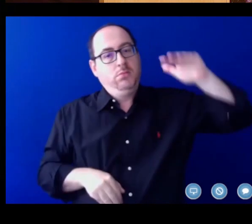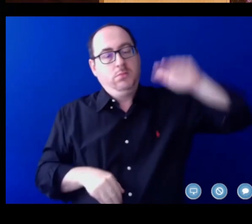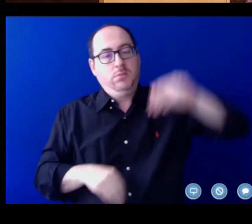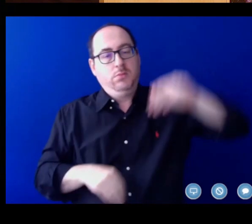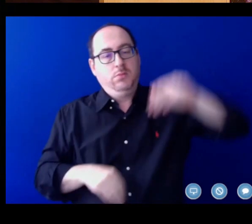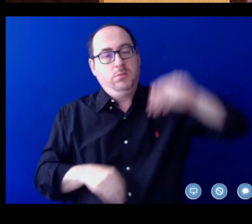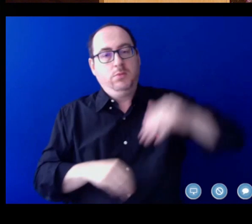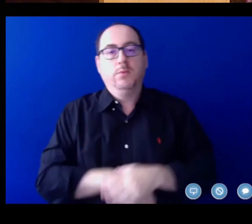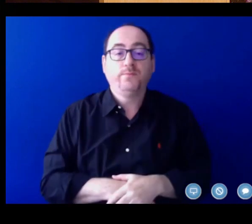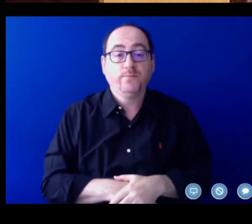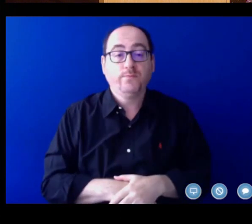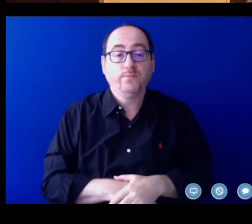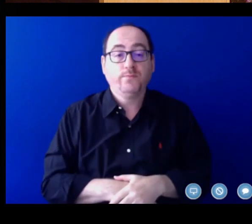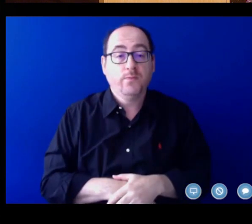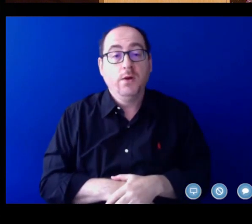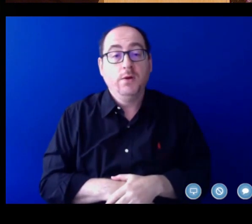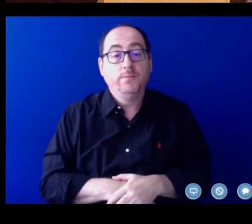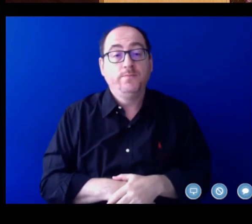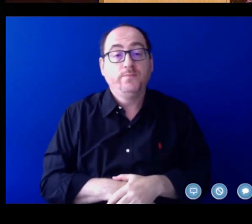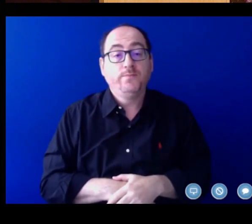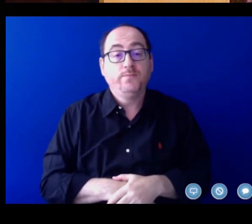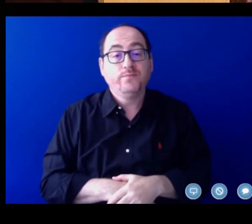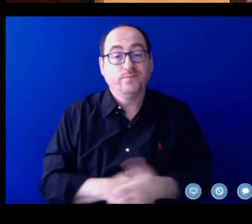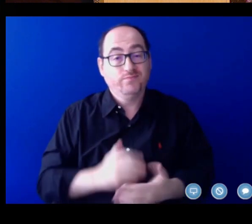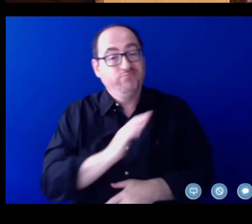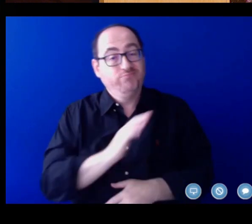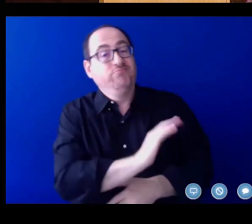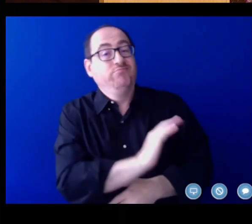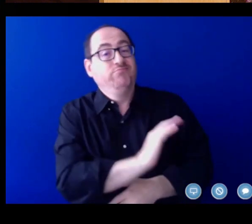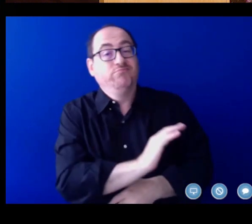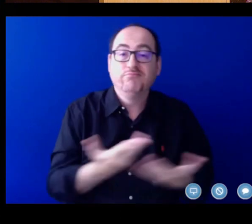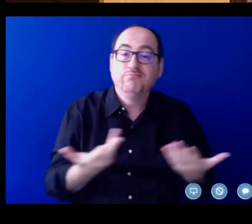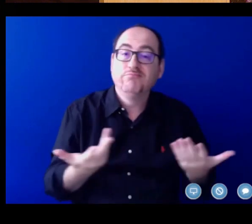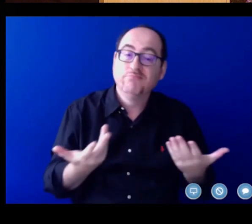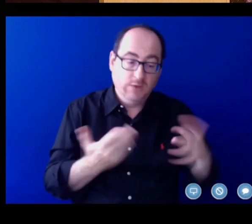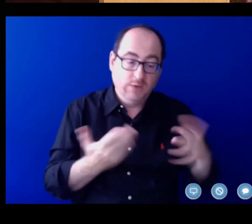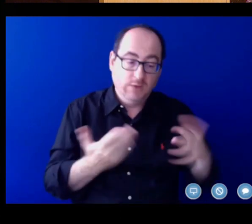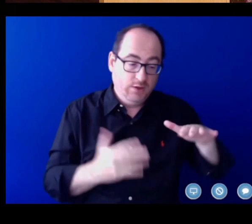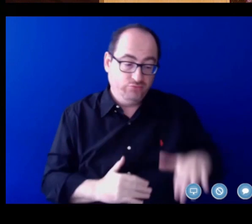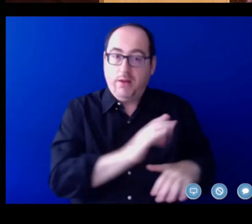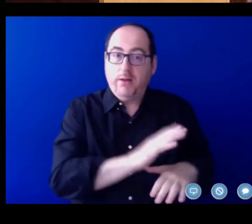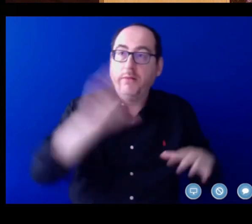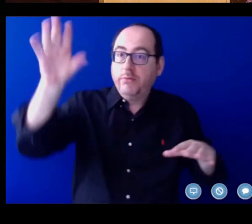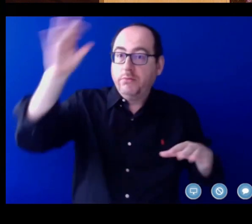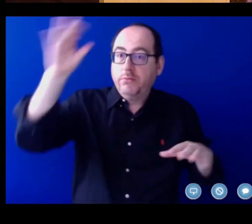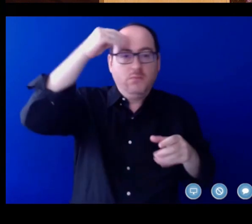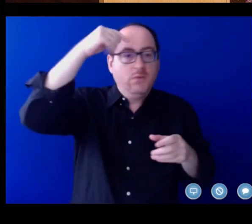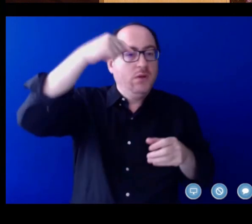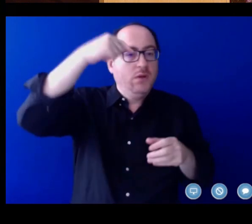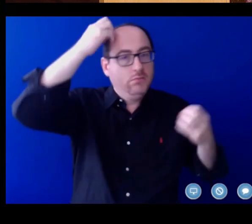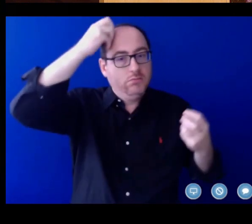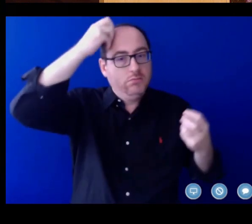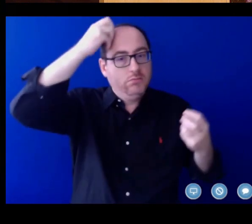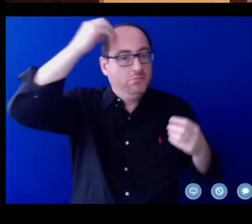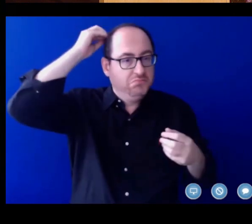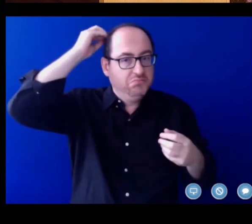Let's try to imagine what that experience might be like for a particular child and his or her family. This is a picture of a boy in the courtyard of his house next to a